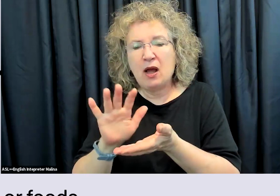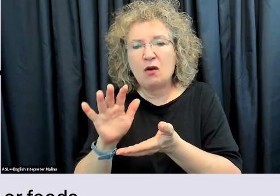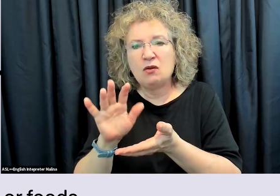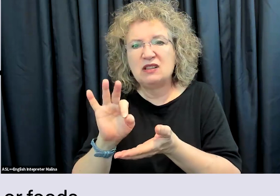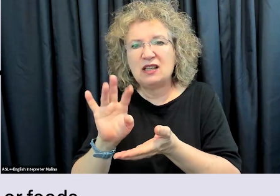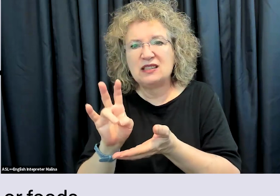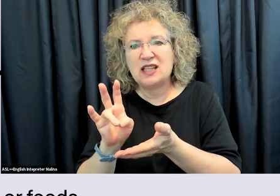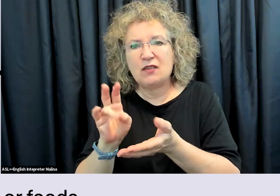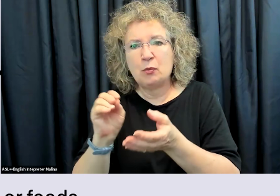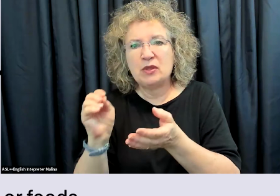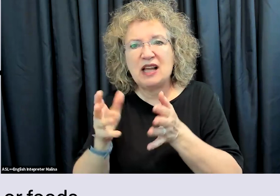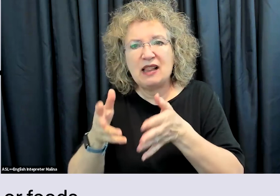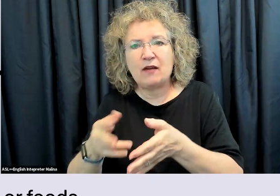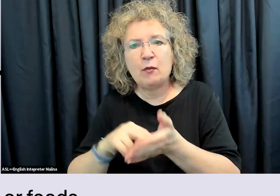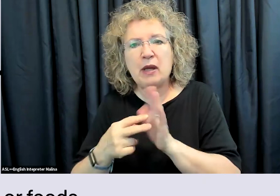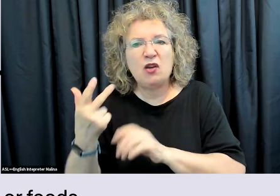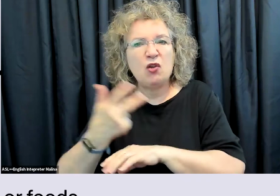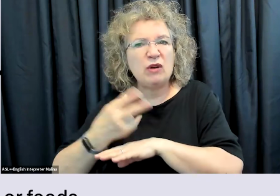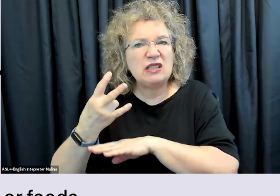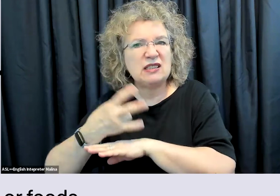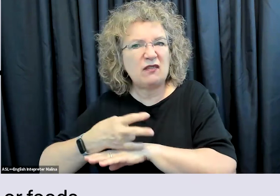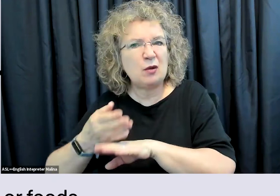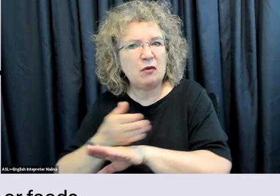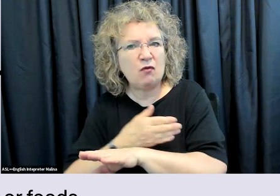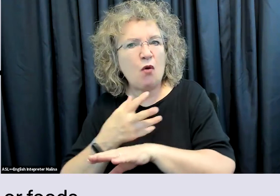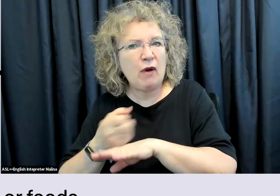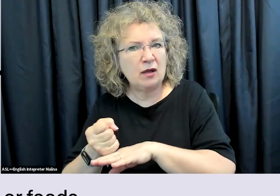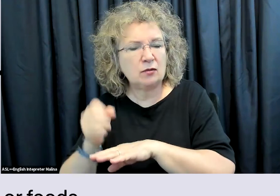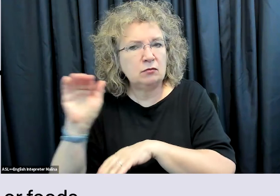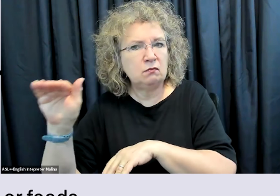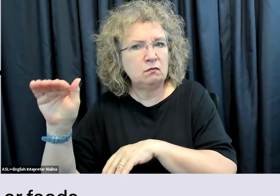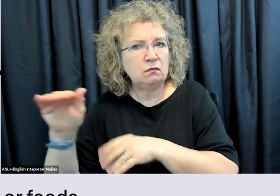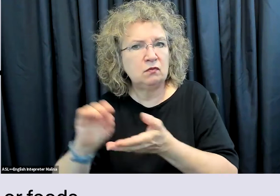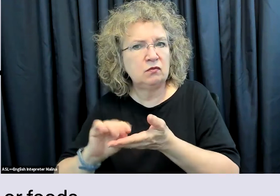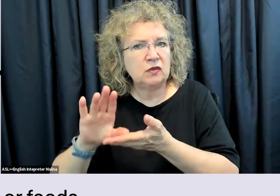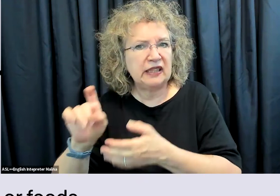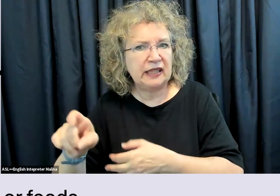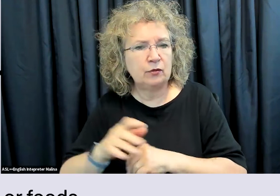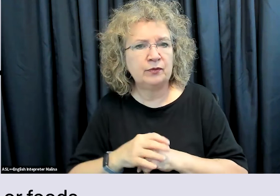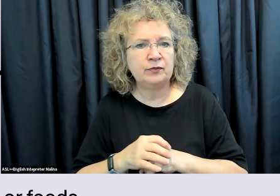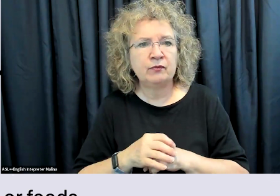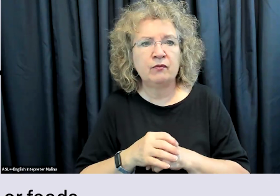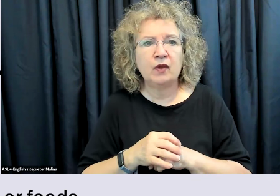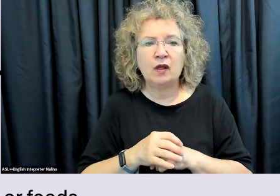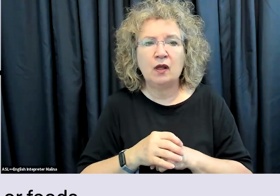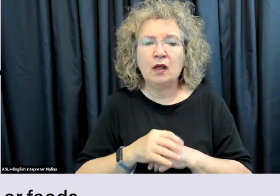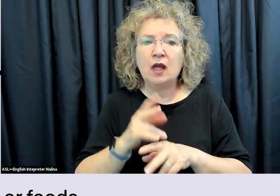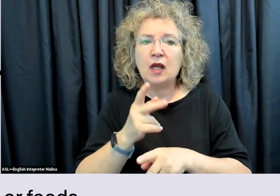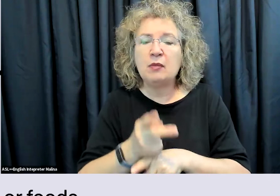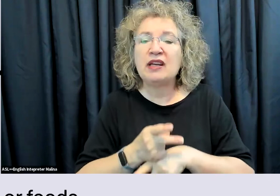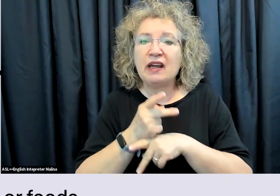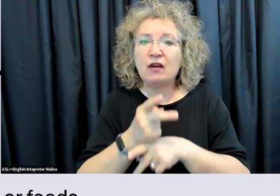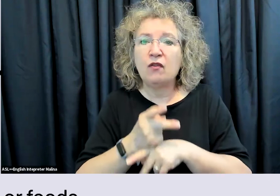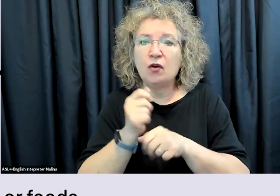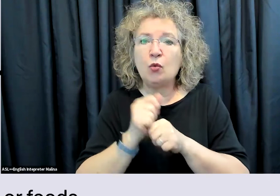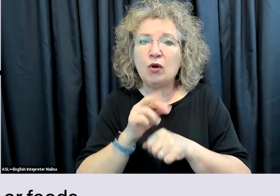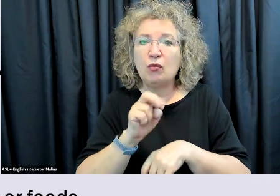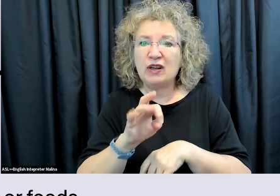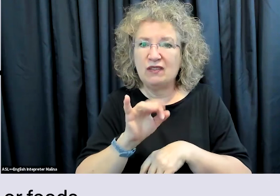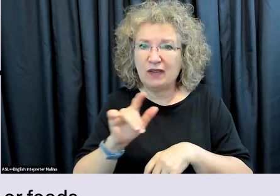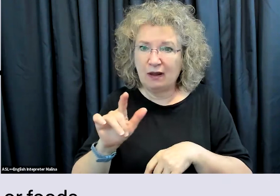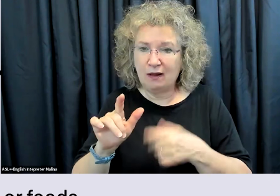Be aware of refill policies. Third-party payers often limit refills, especially for controlled